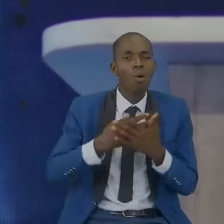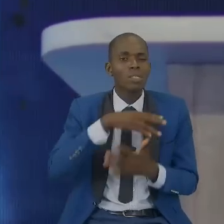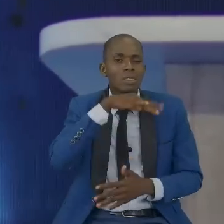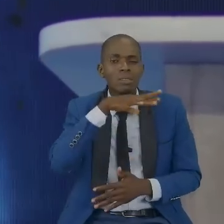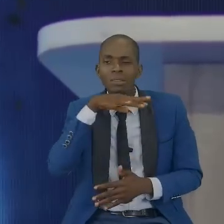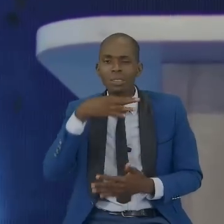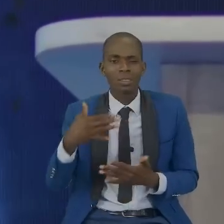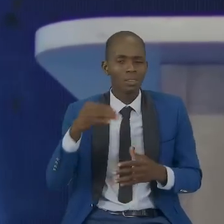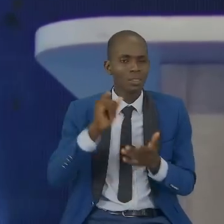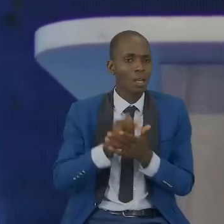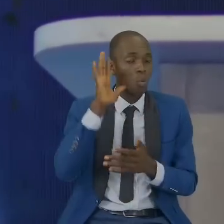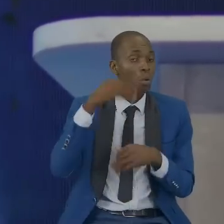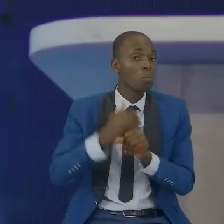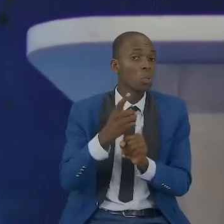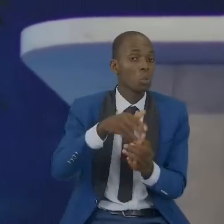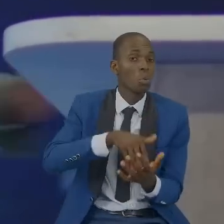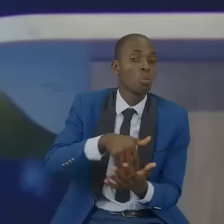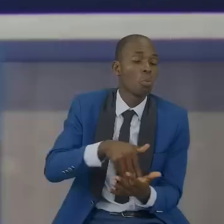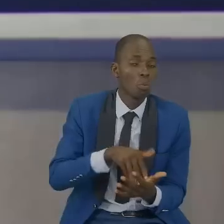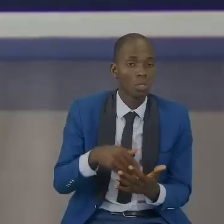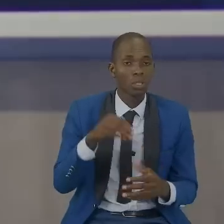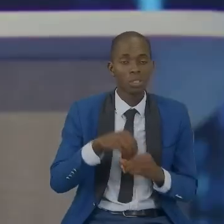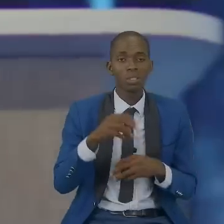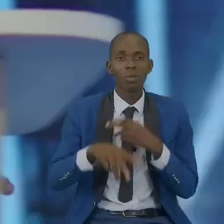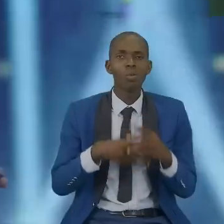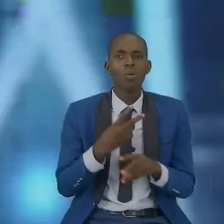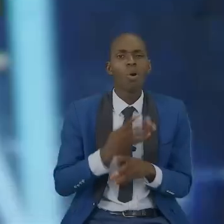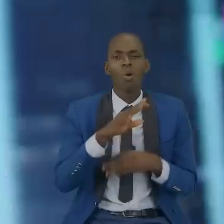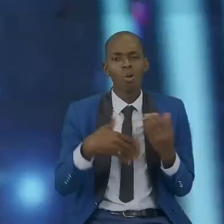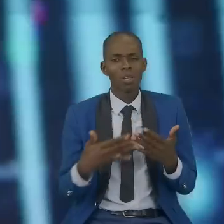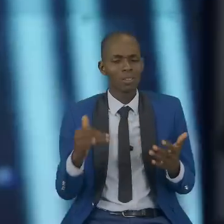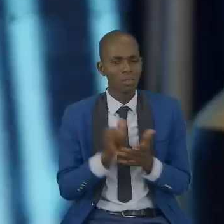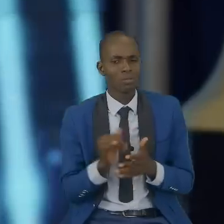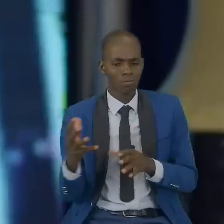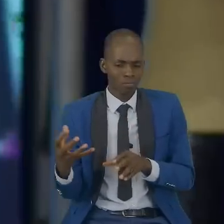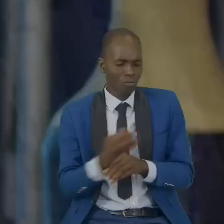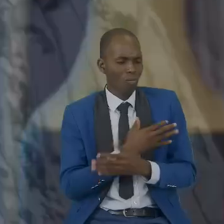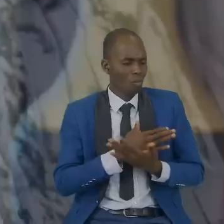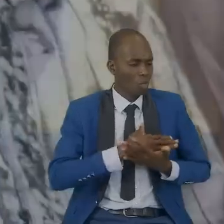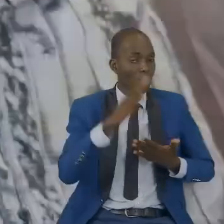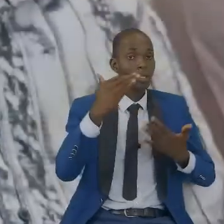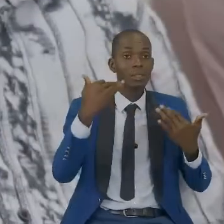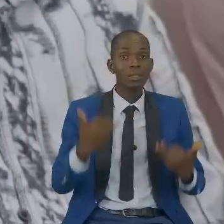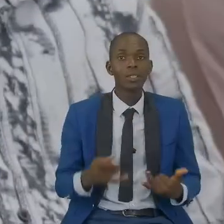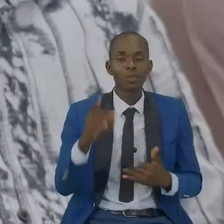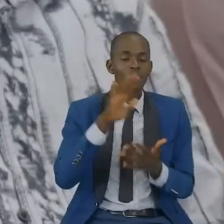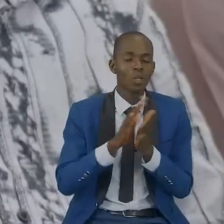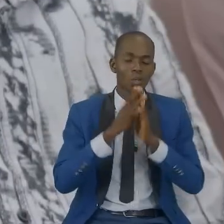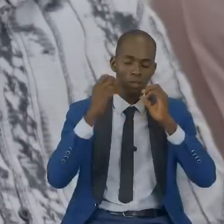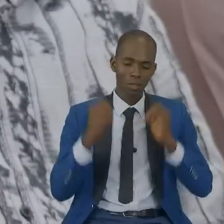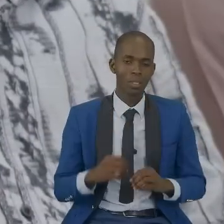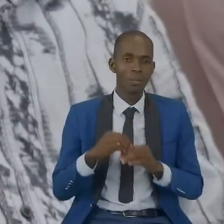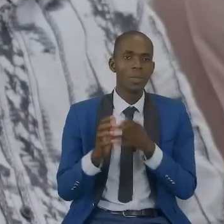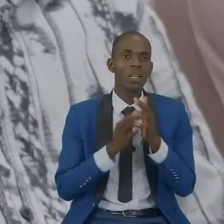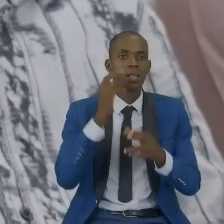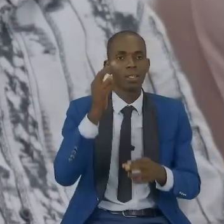that will weaken you, make you flabby and feeble, all those things are taken away, and now you you are strong in Jesus'